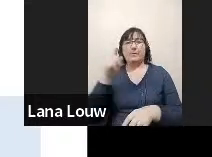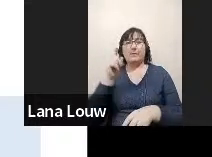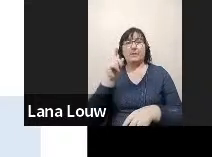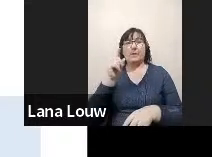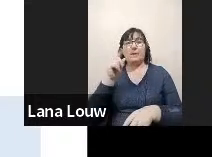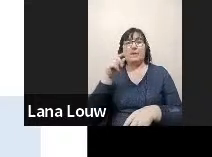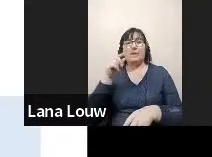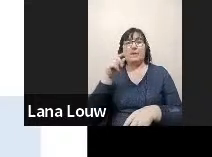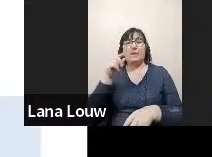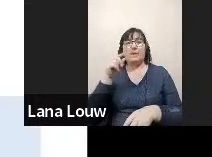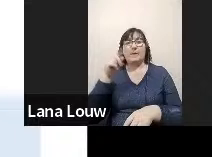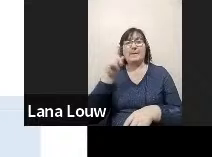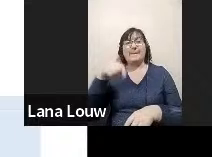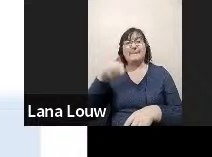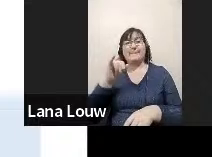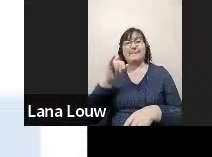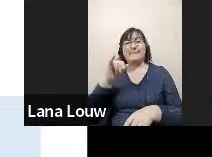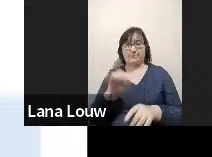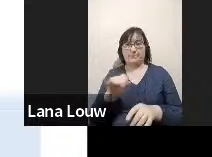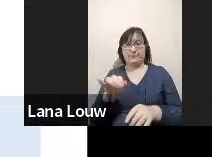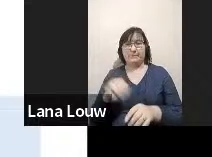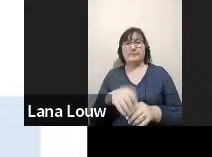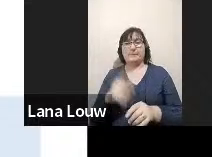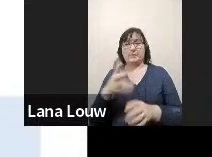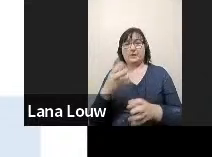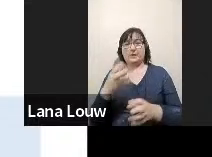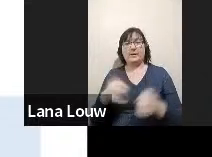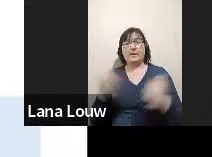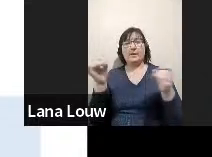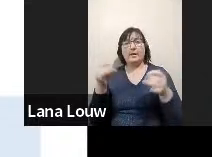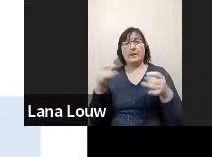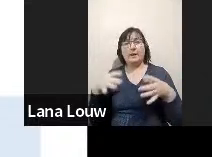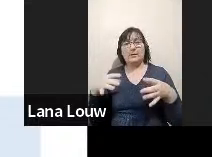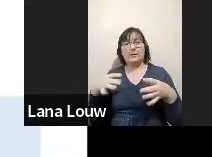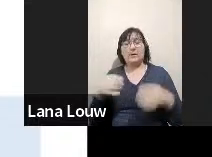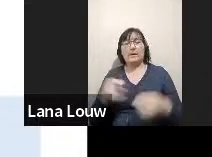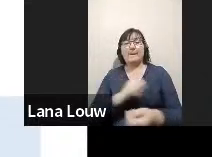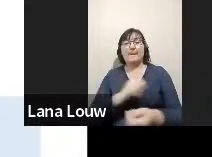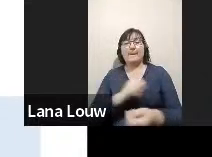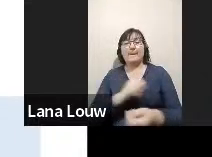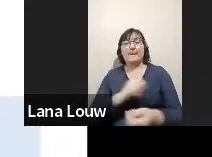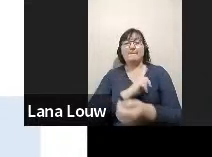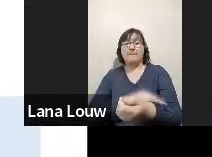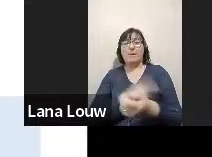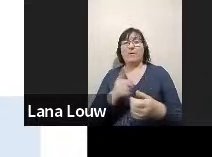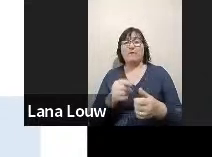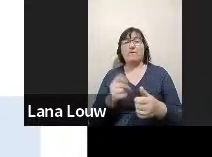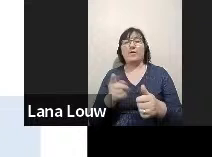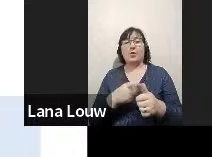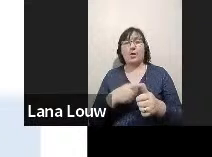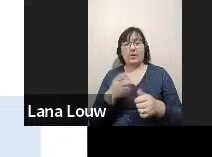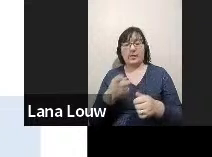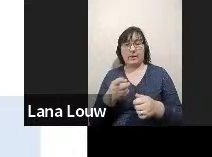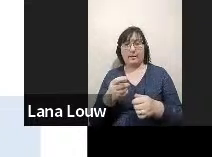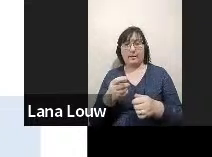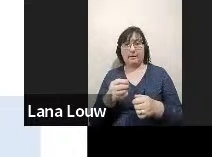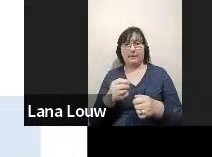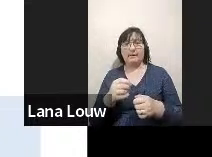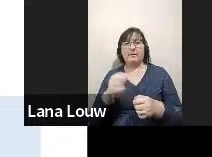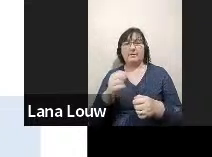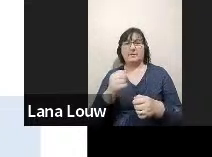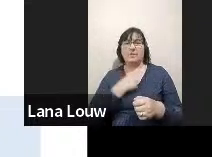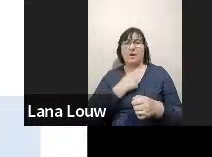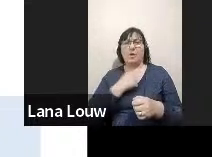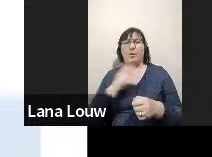get the electronic power of attorney come up. There's a power of attorney is for our record purposes, so it can track and see